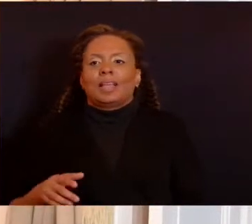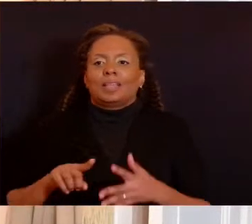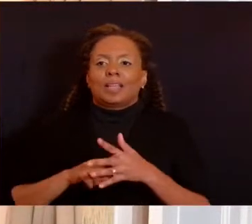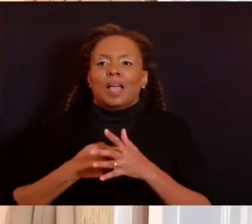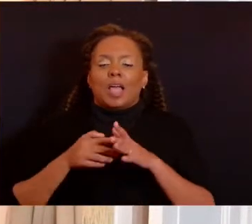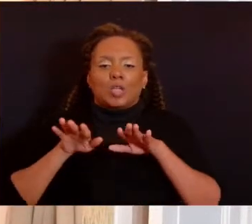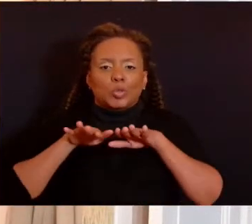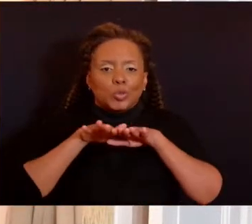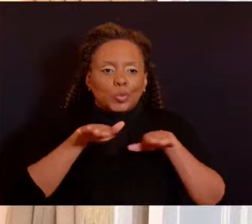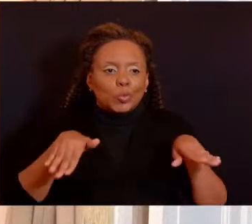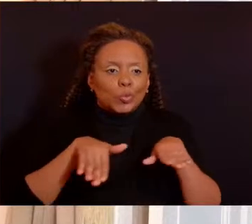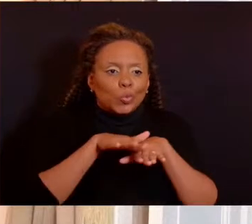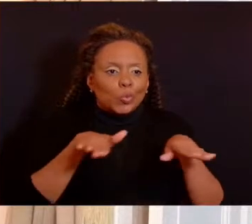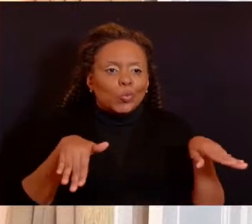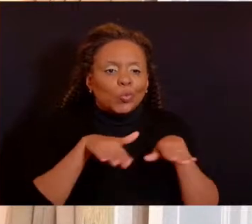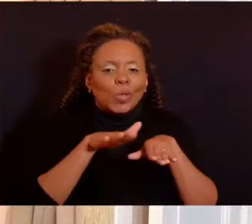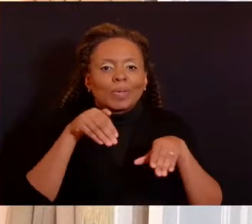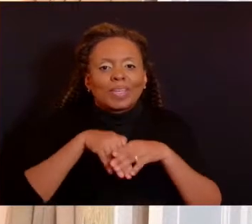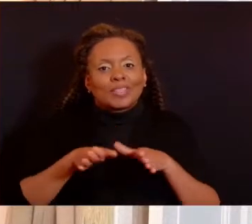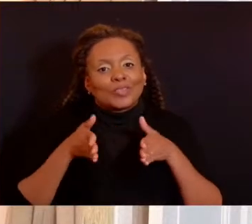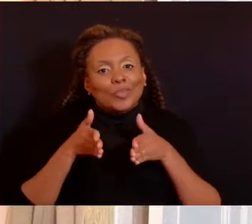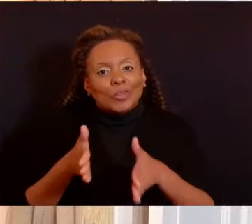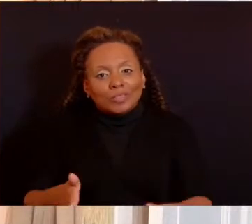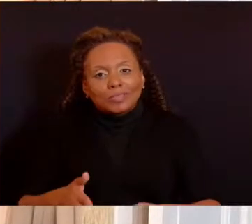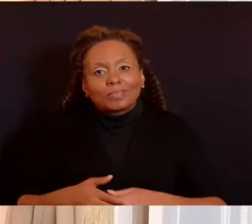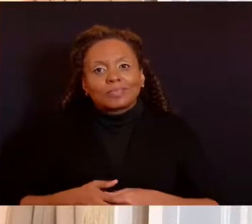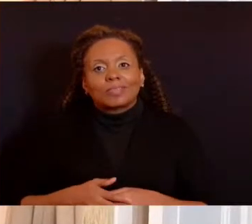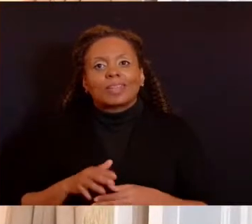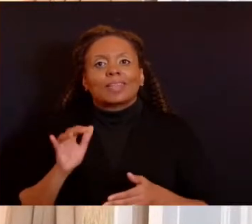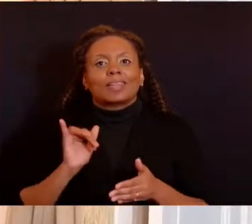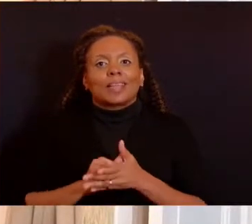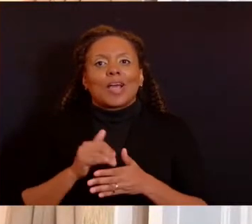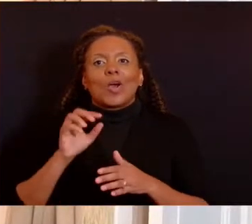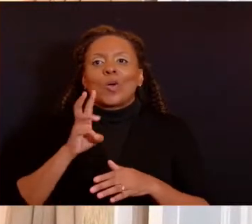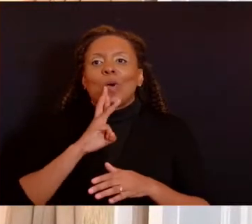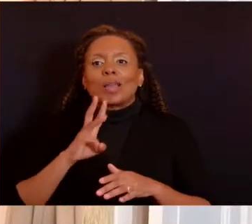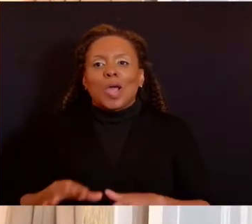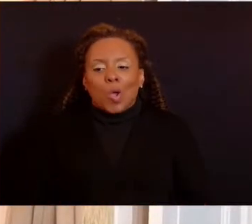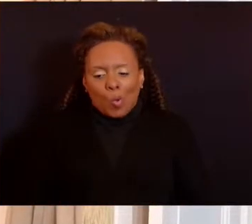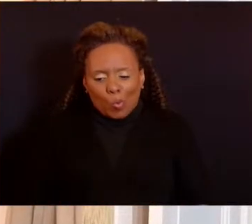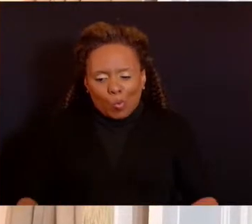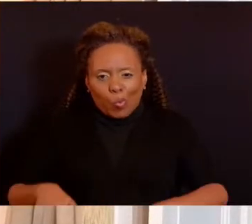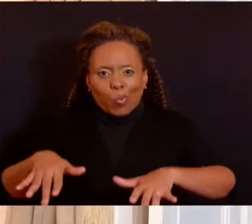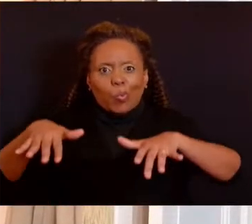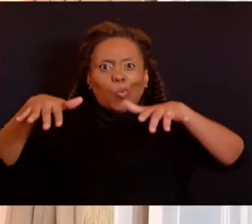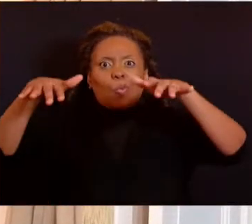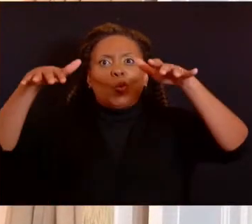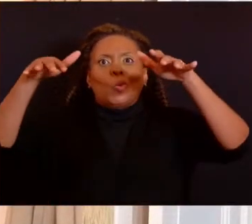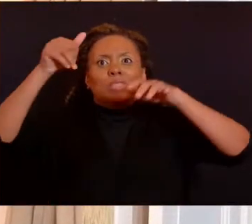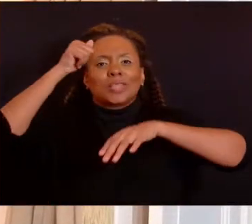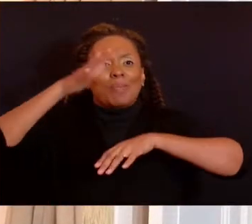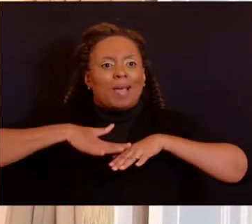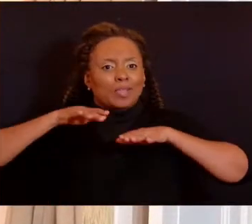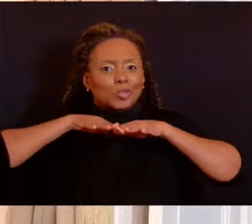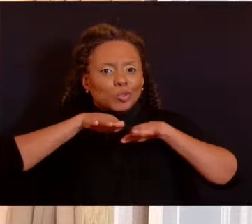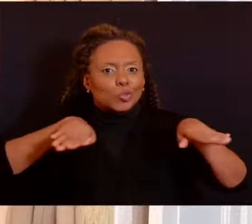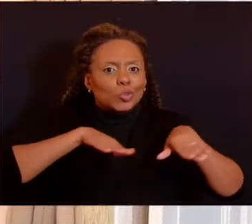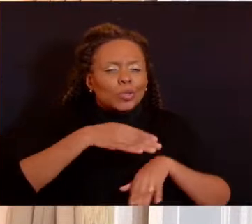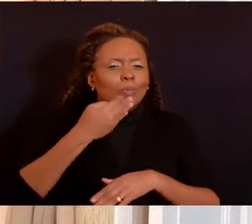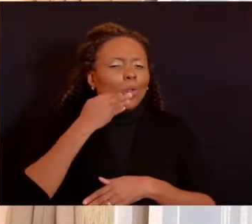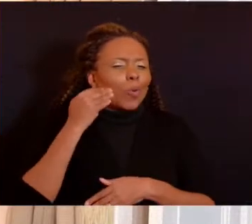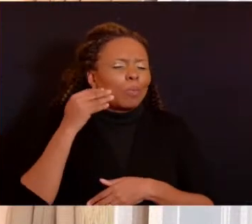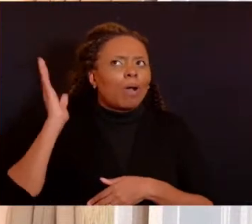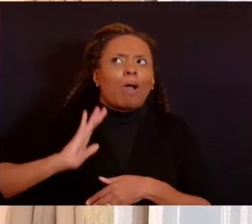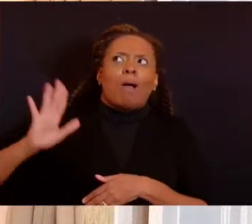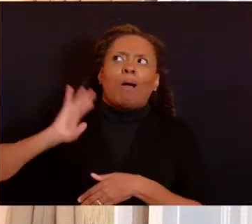way down the streets. Now, that is our greatest fear in Bridgetown always. And it is for that reason that